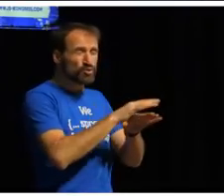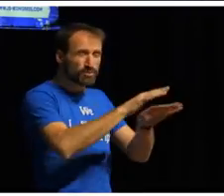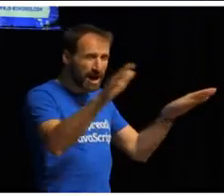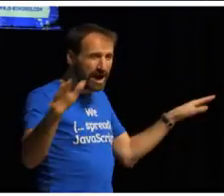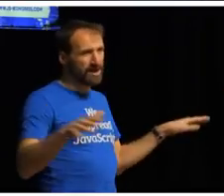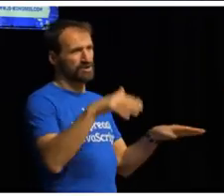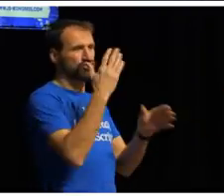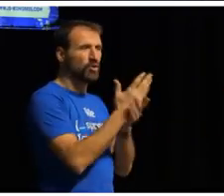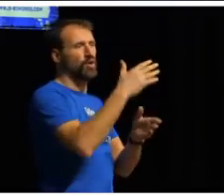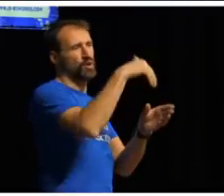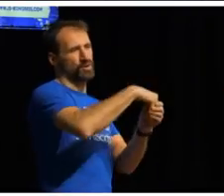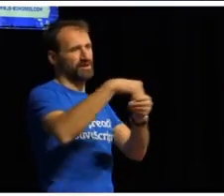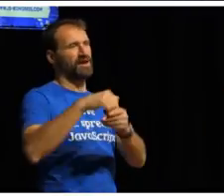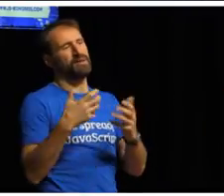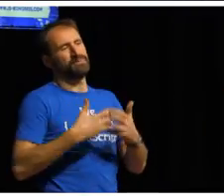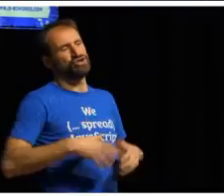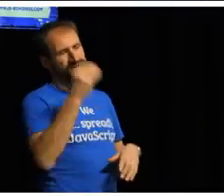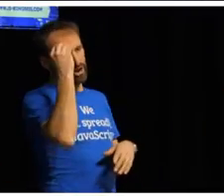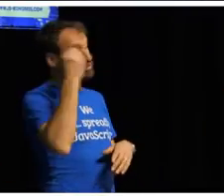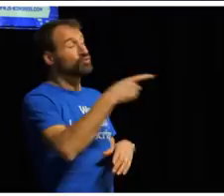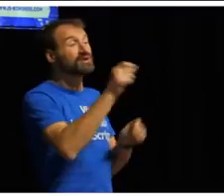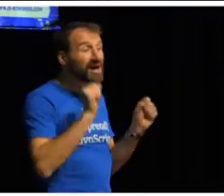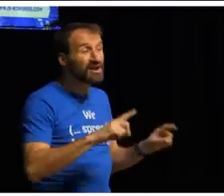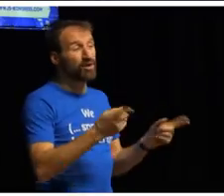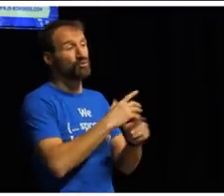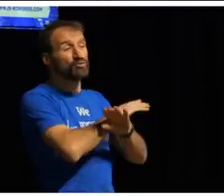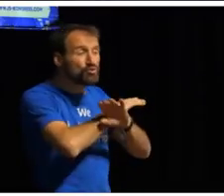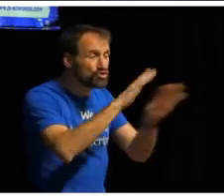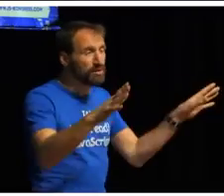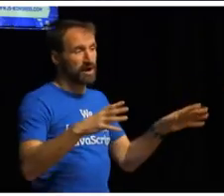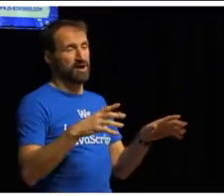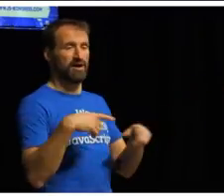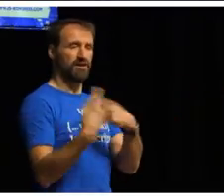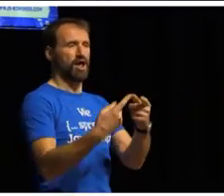make machine learning run everywhere. And this is what we're going to do today